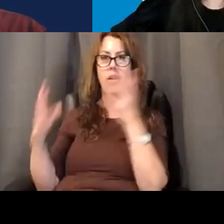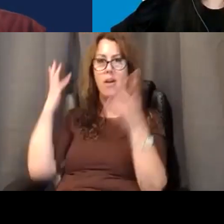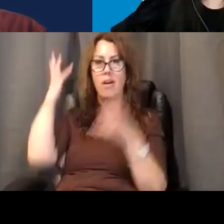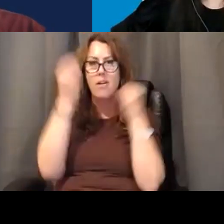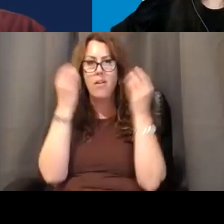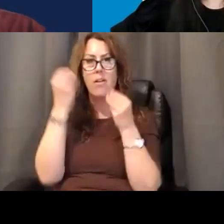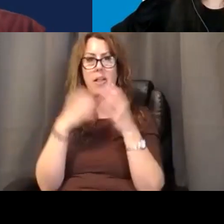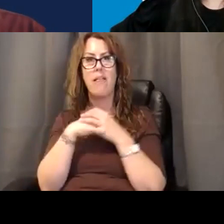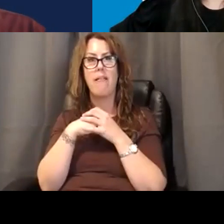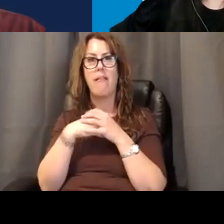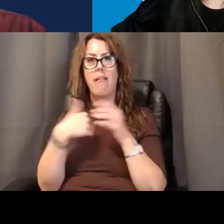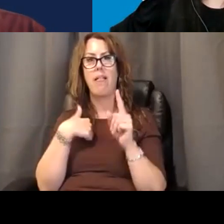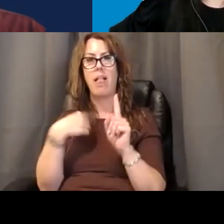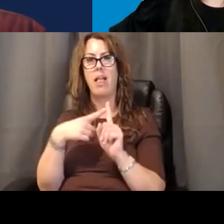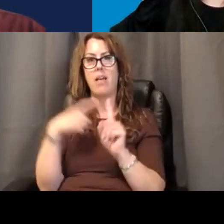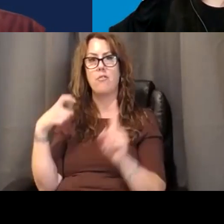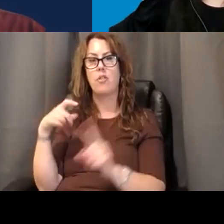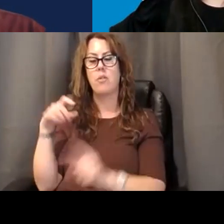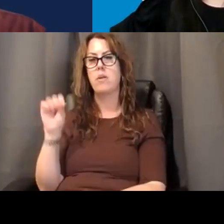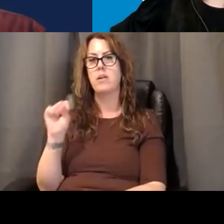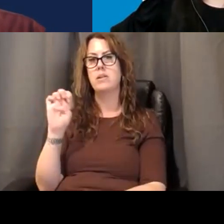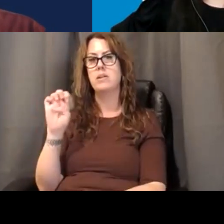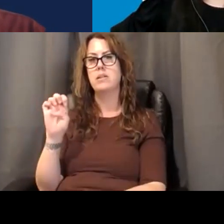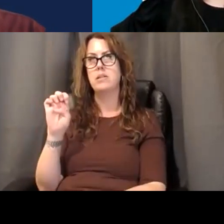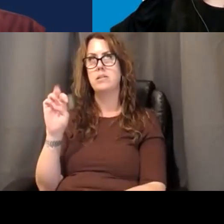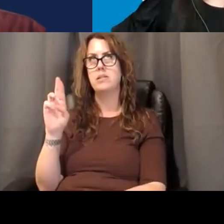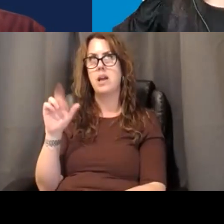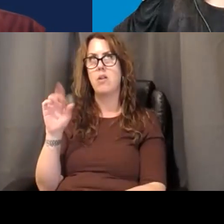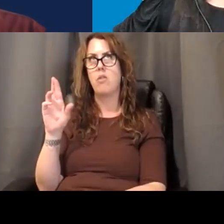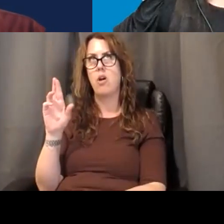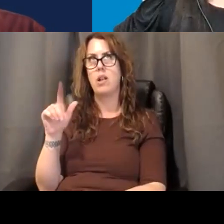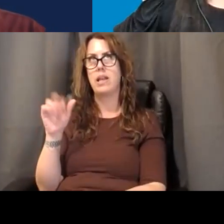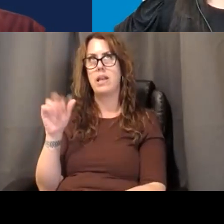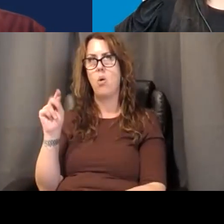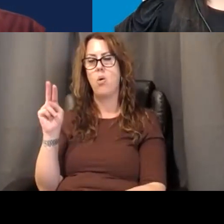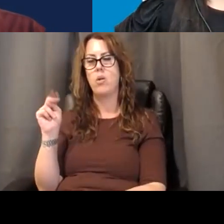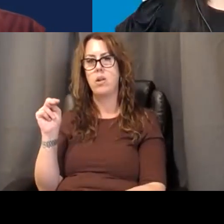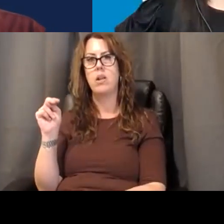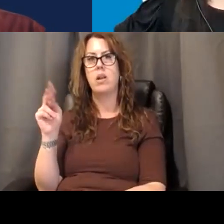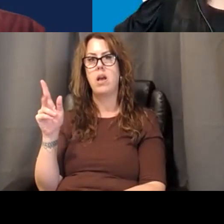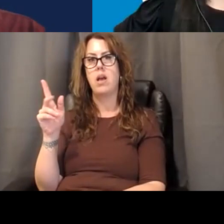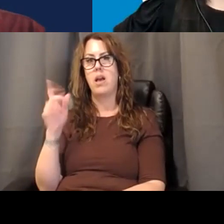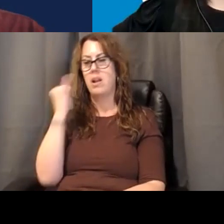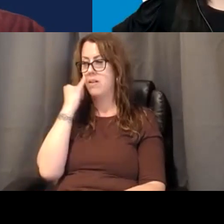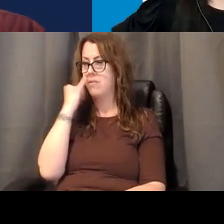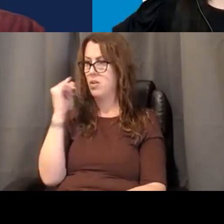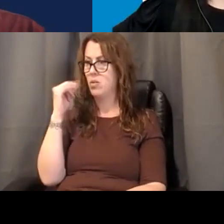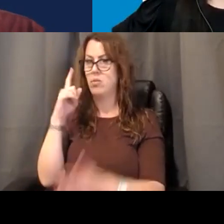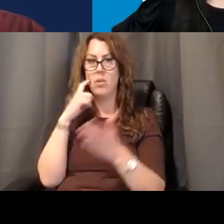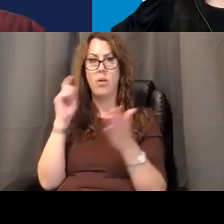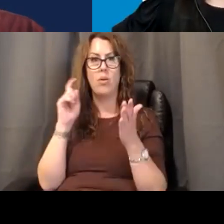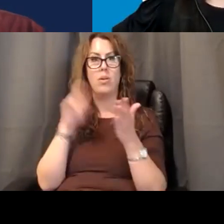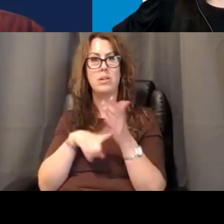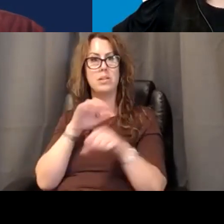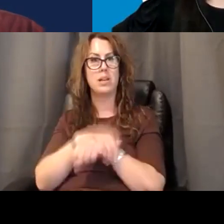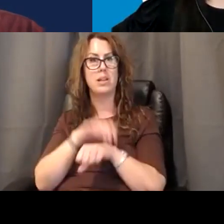African, I'm from Sierra Leone, and you look at England and how we've supported their economy and all the diamonds and everything.